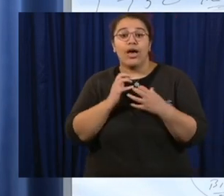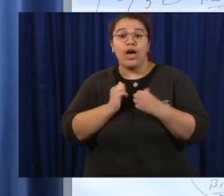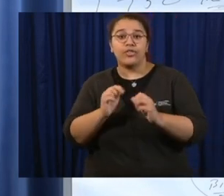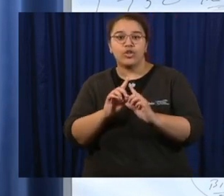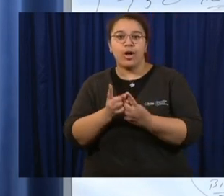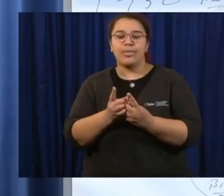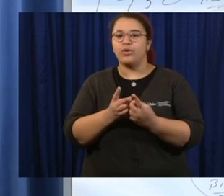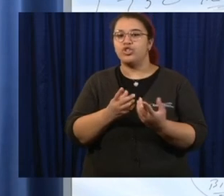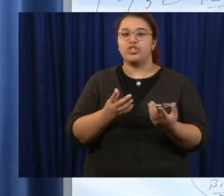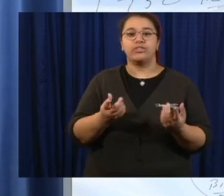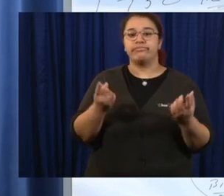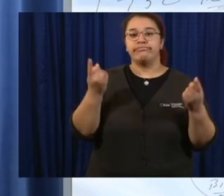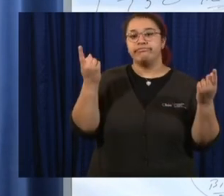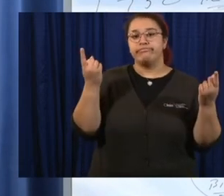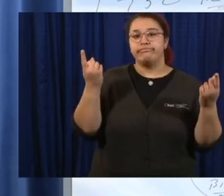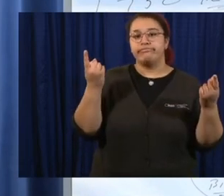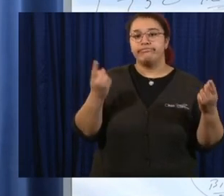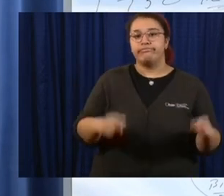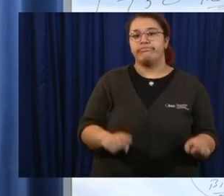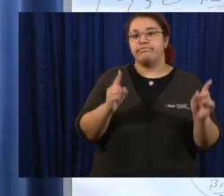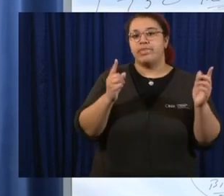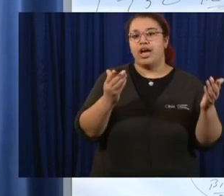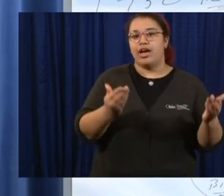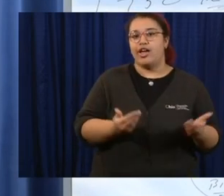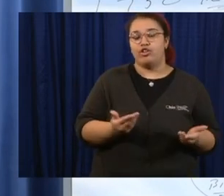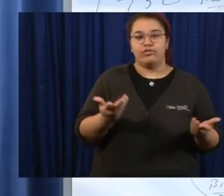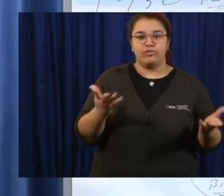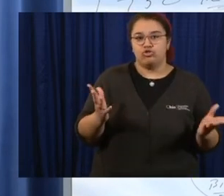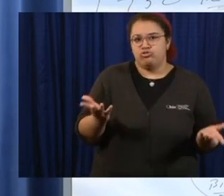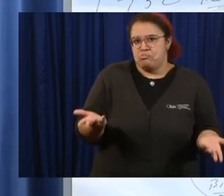just materialize elsewhere?